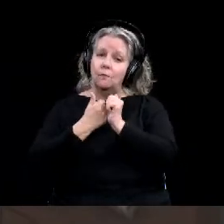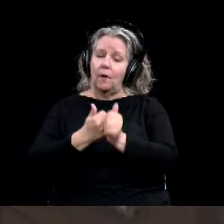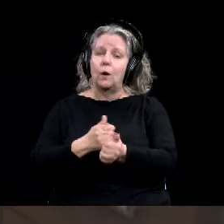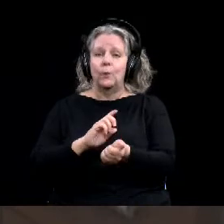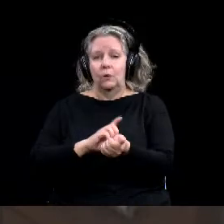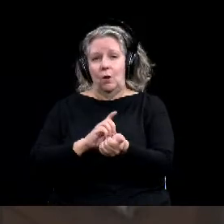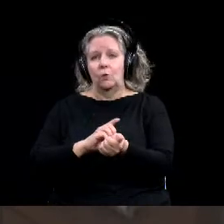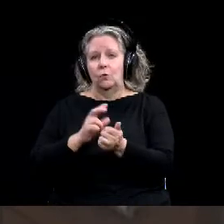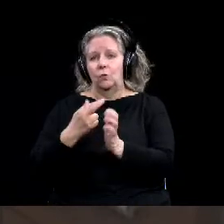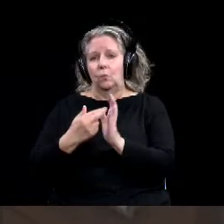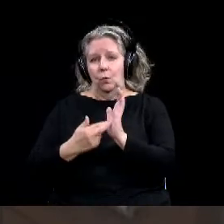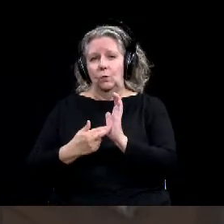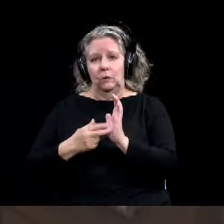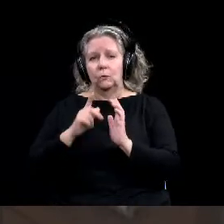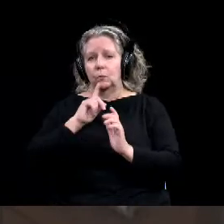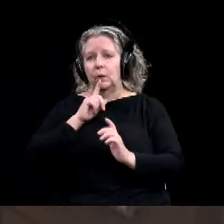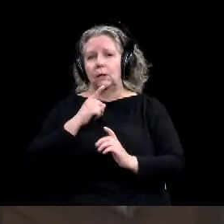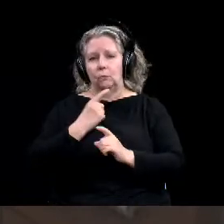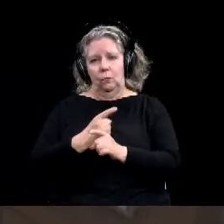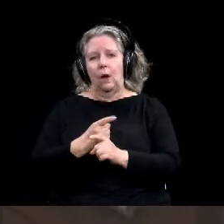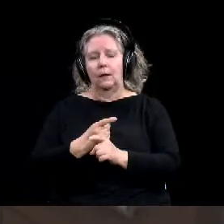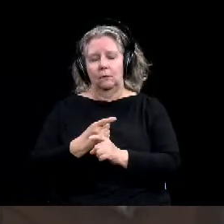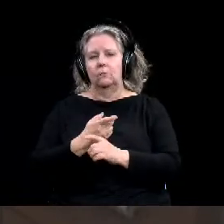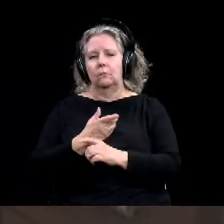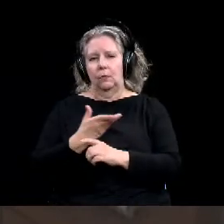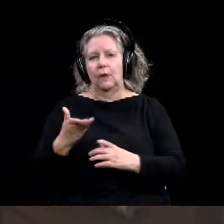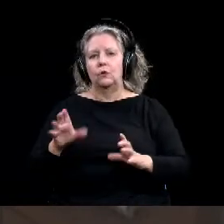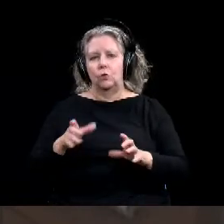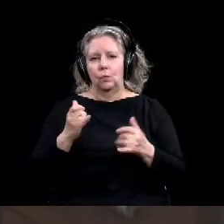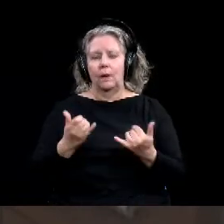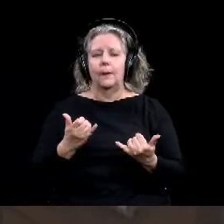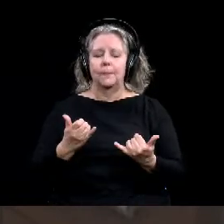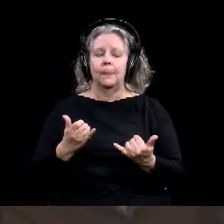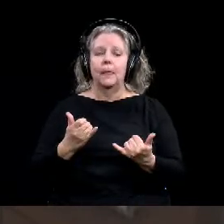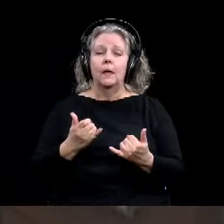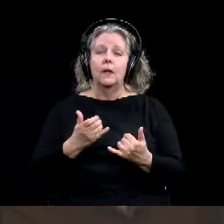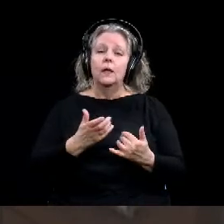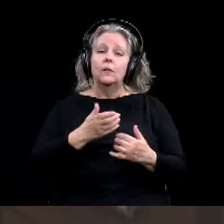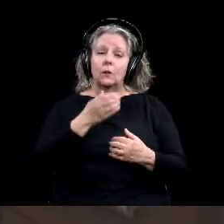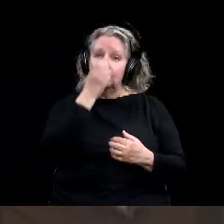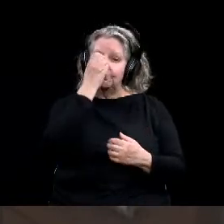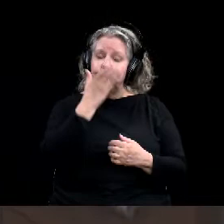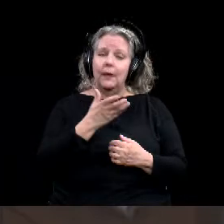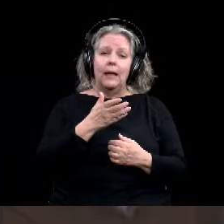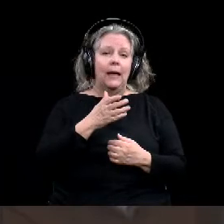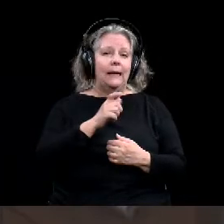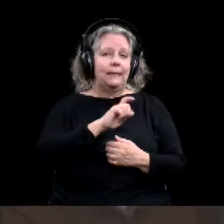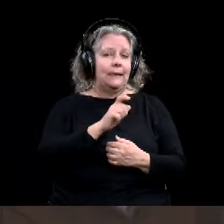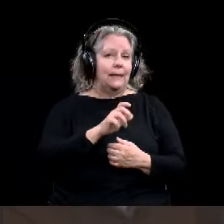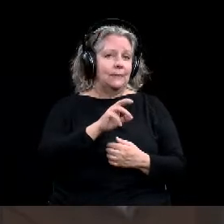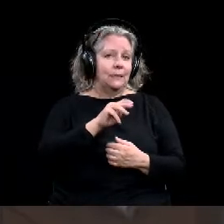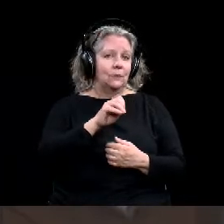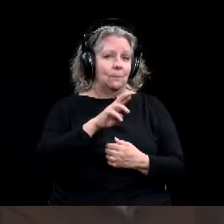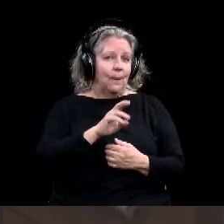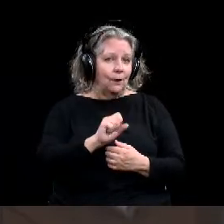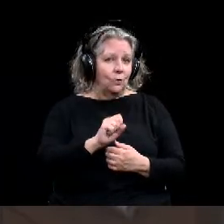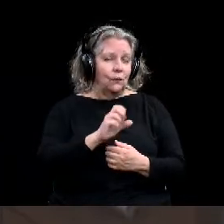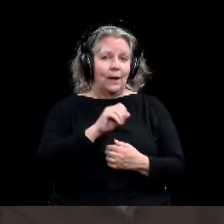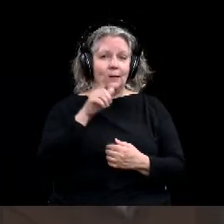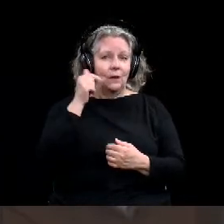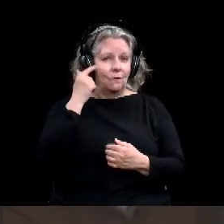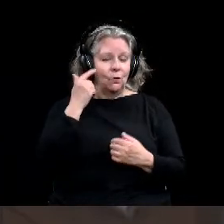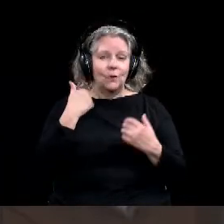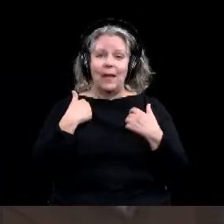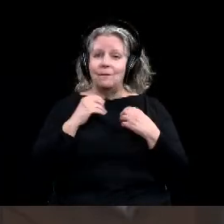present time, Texas mayors and local governments have almost no policymaking authority. Governor Abbott has implemented and has control